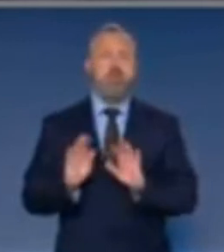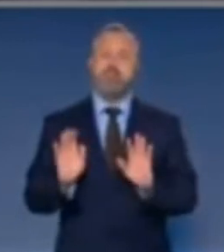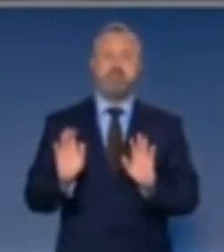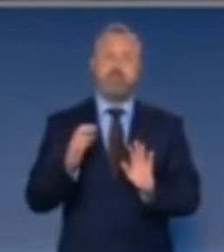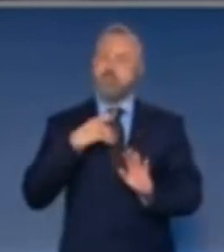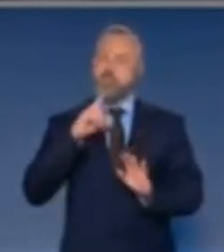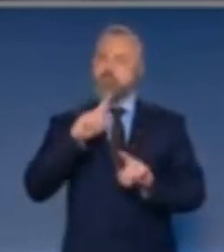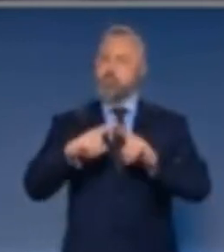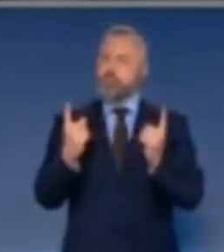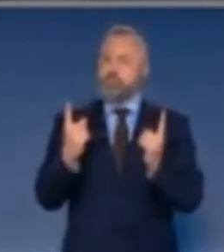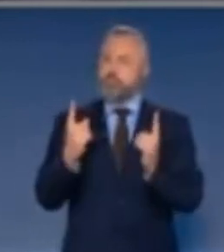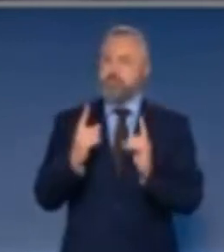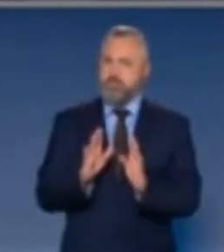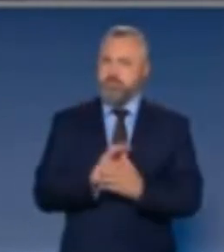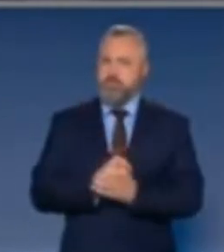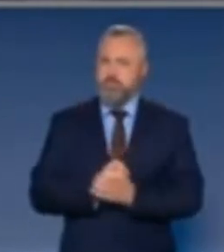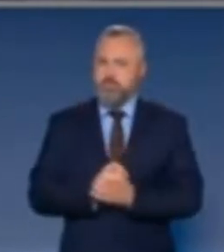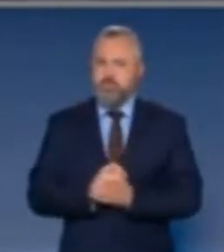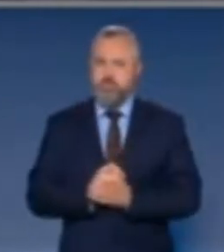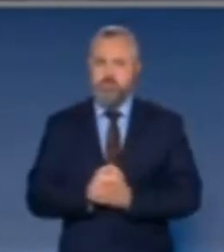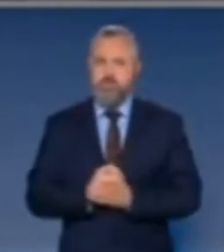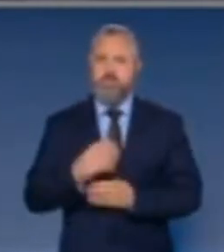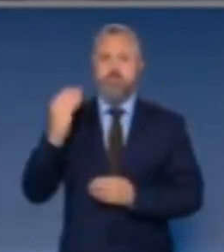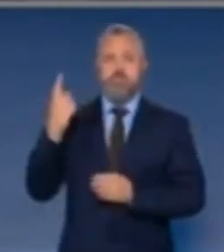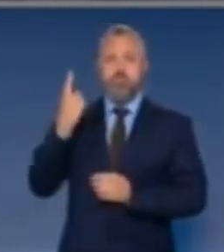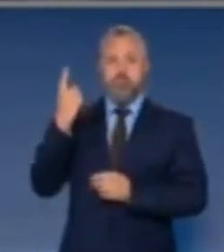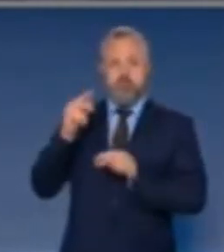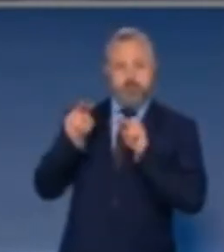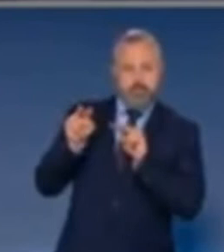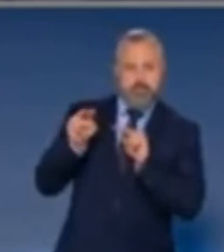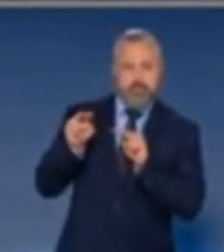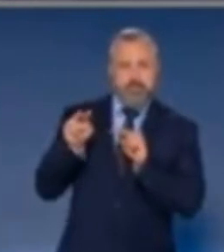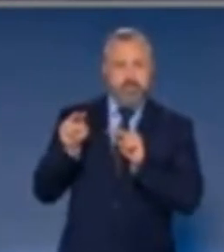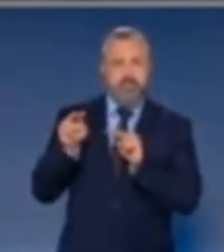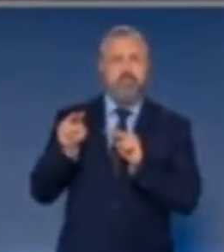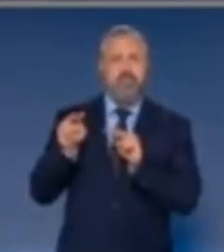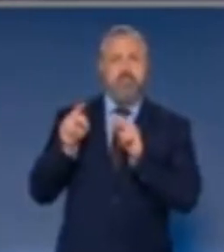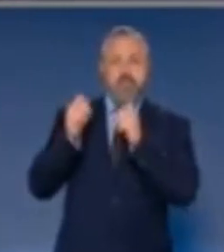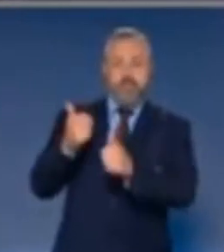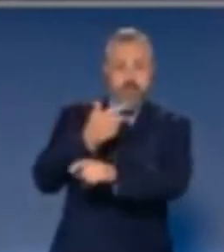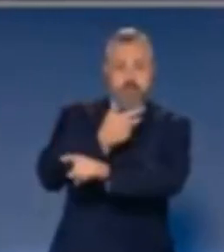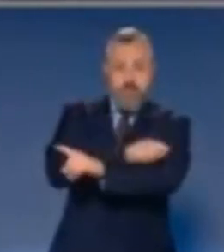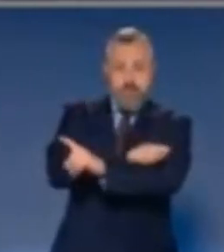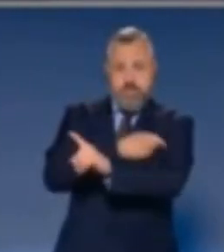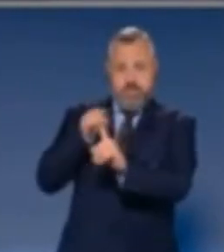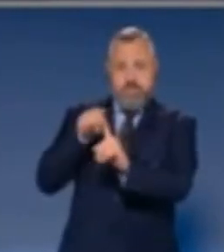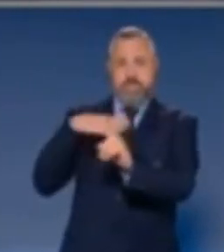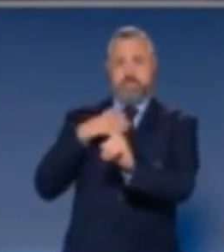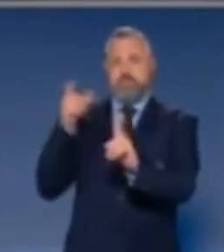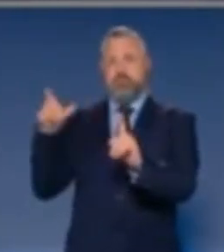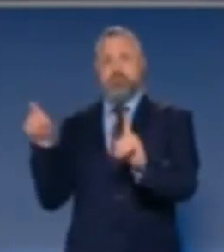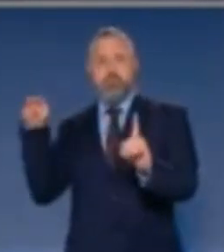in recovery under observation after having been given a vaccine. So, in other words, they're subject